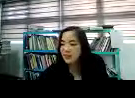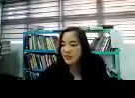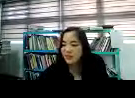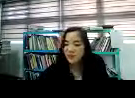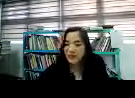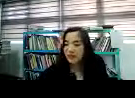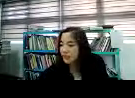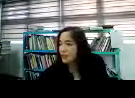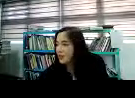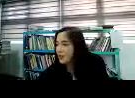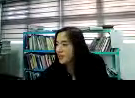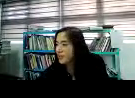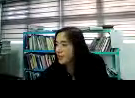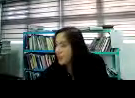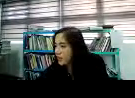nyo.